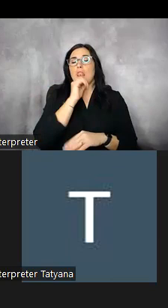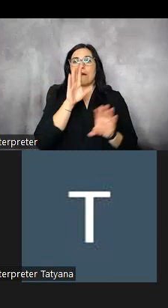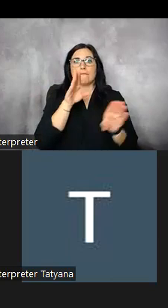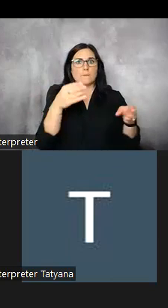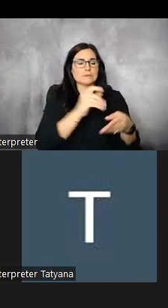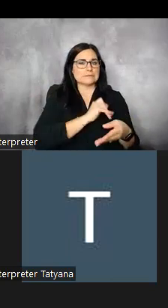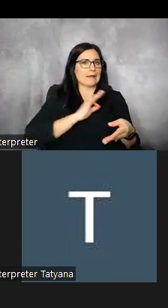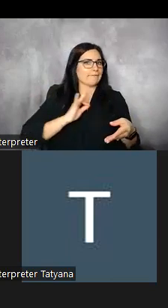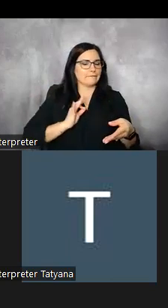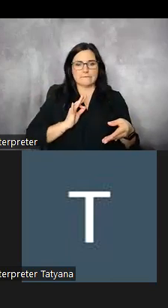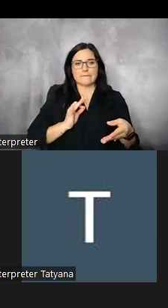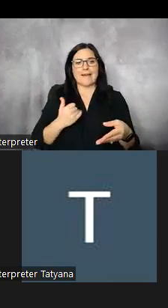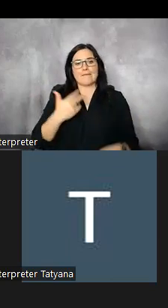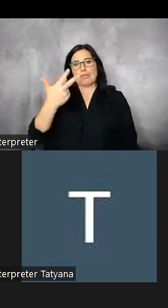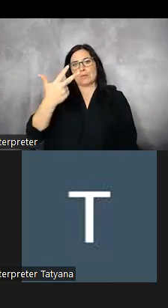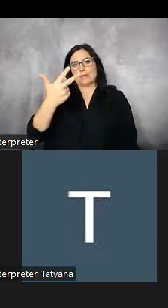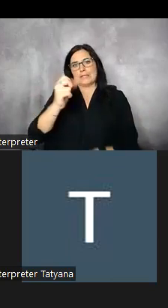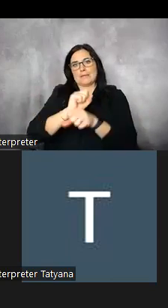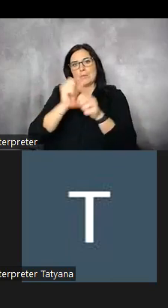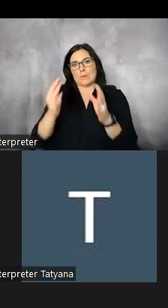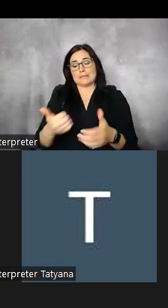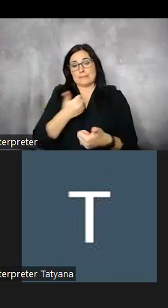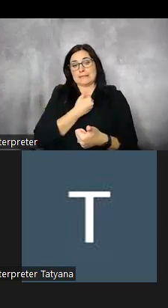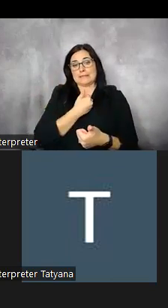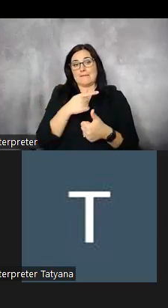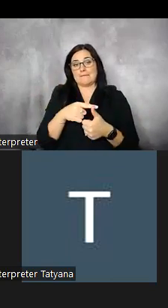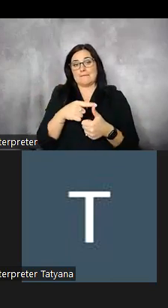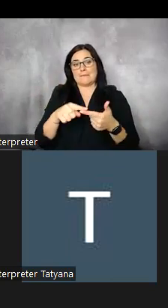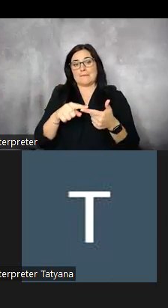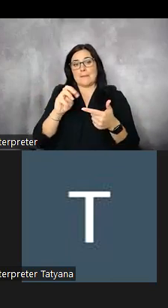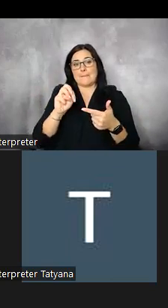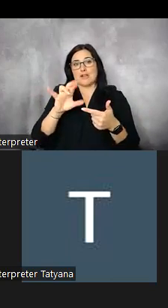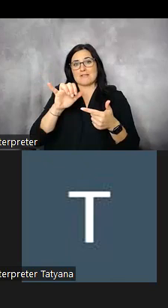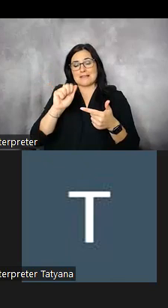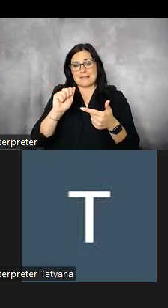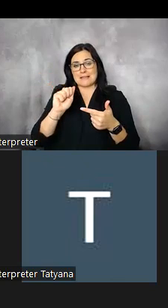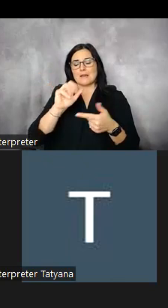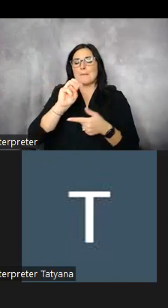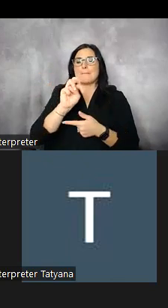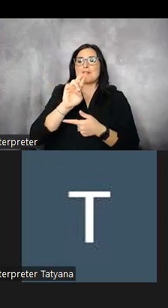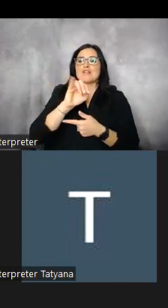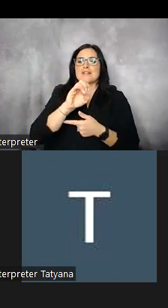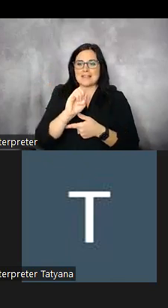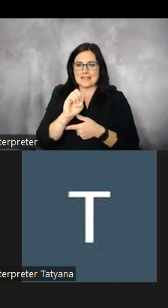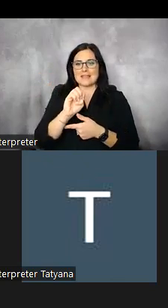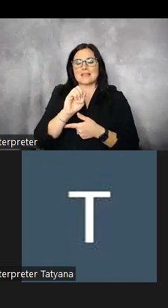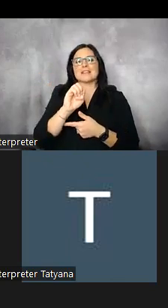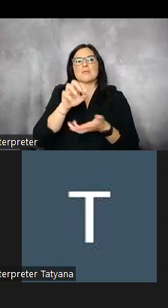staff, we have 3 employees, myself and Marie Zaldivar, who is our Braille manager. She's actually on the call right